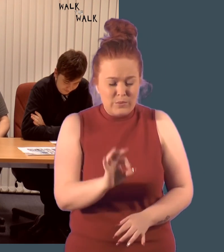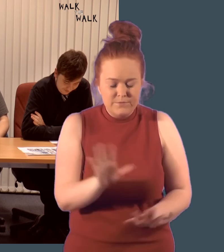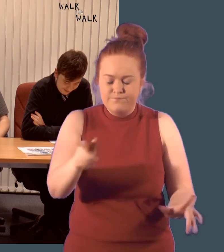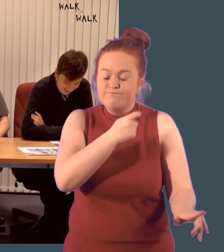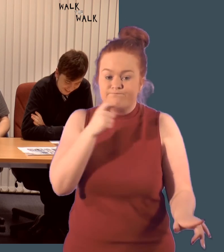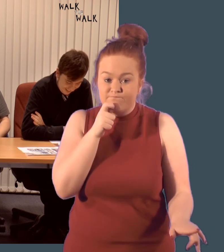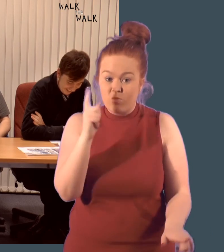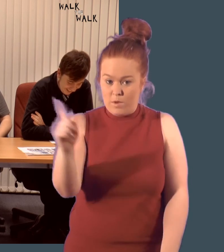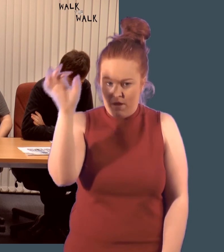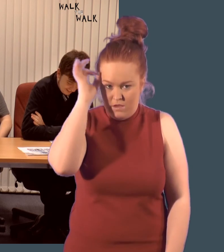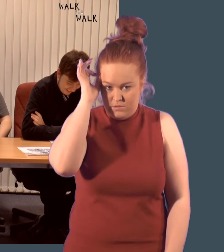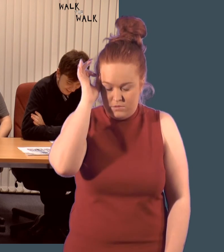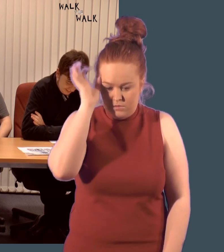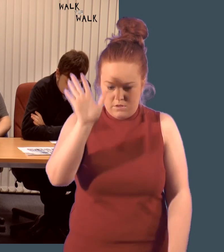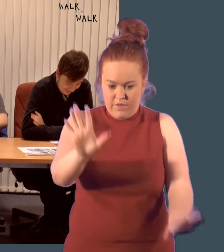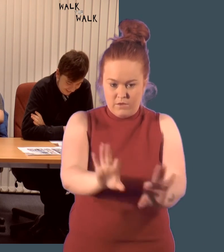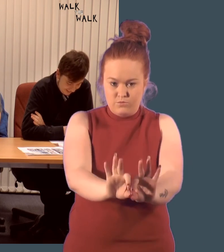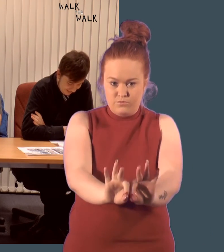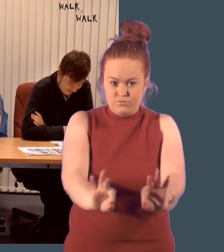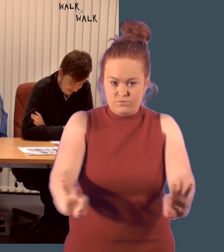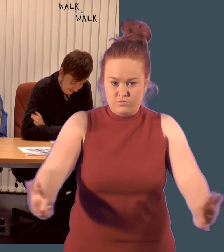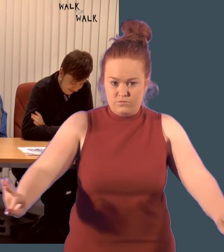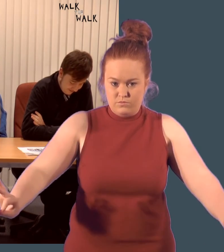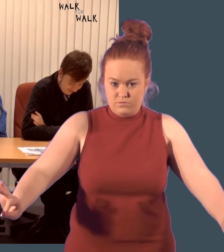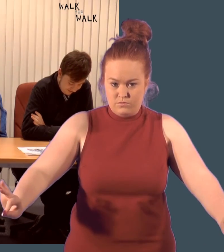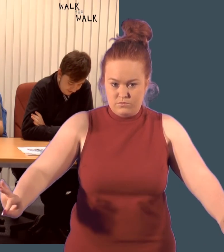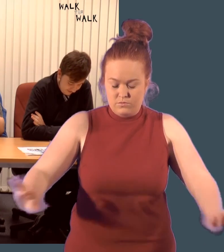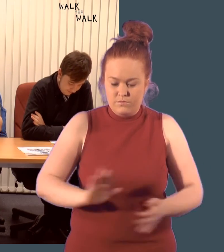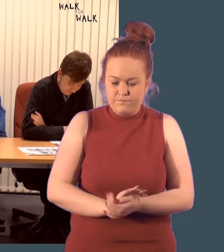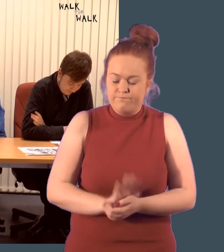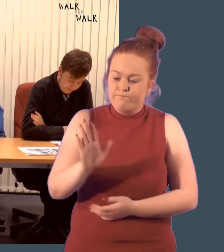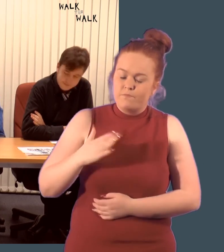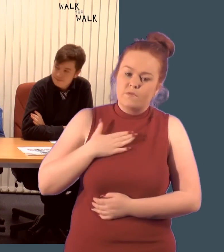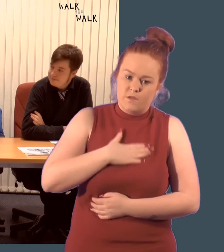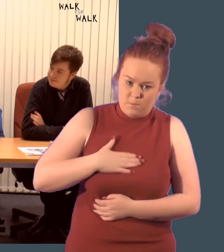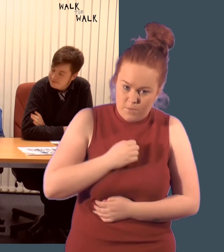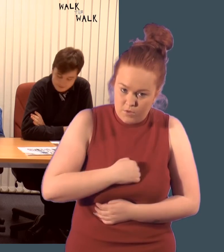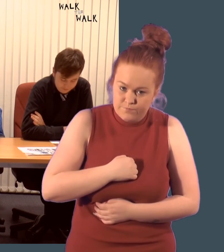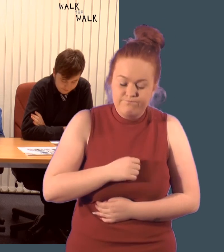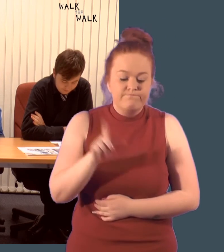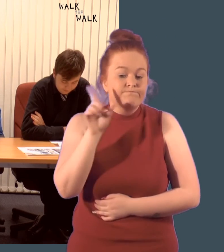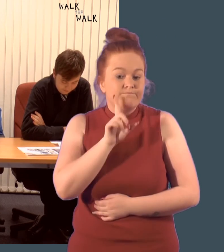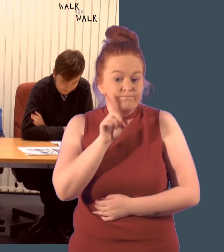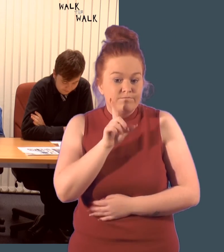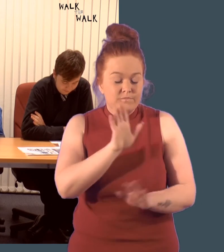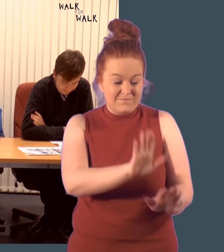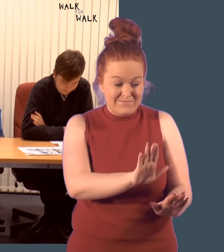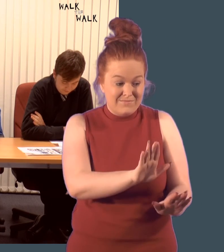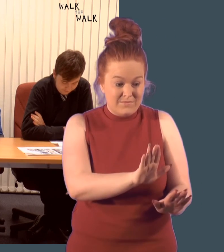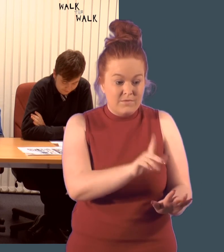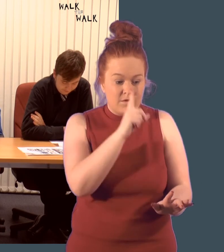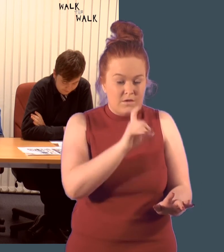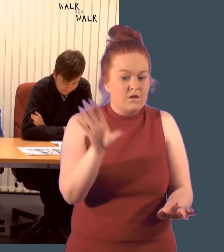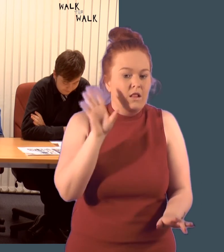Shut up for 1 minute. There is a stunned silence. Apologies. Ladies, but if you'll